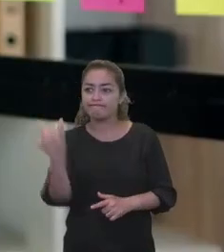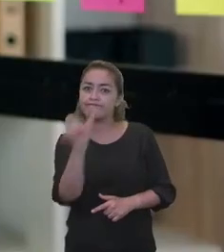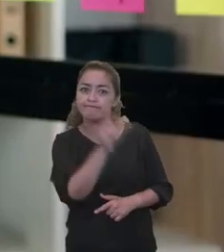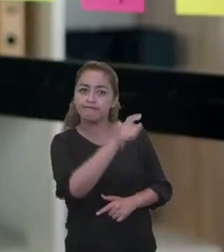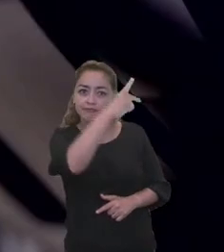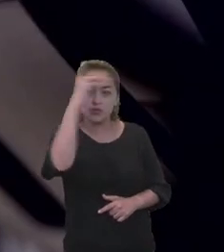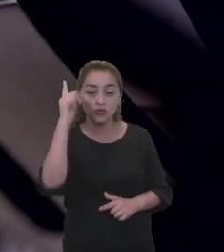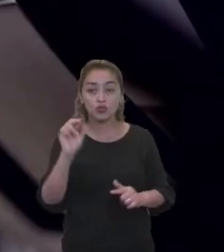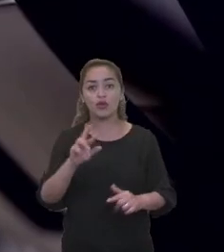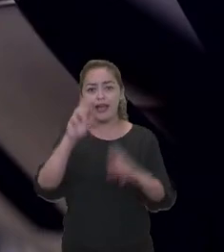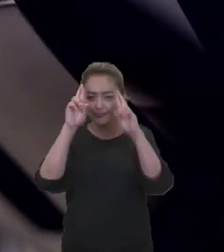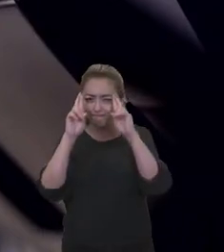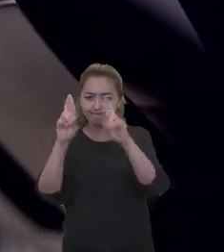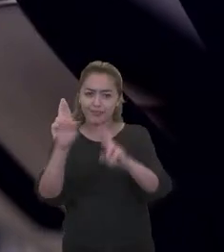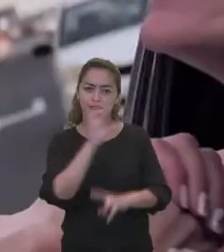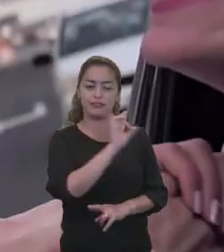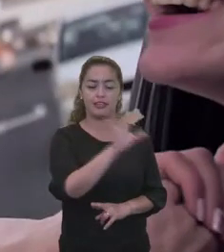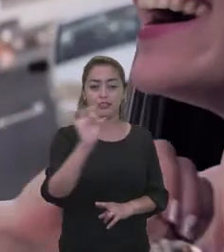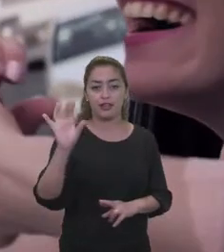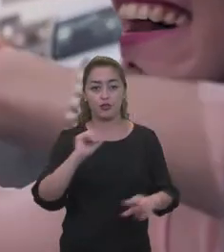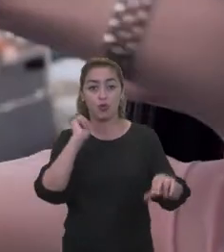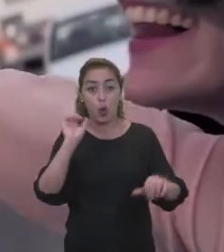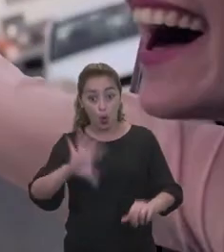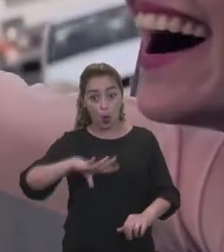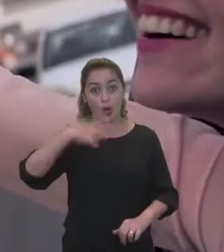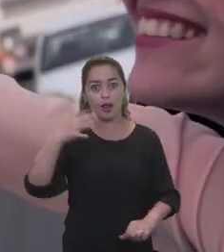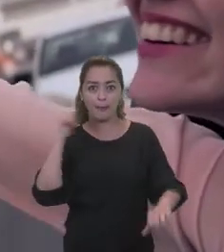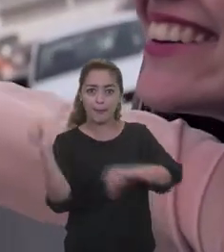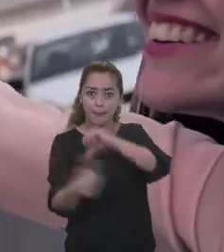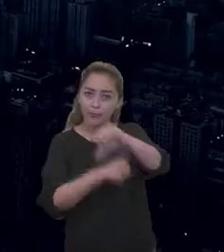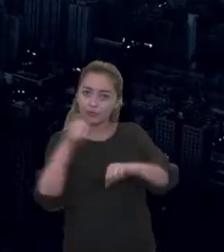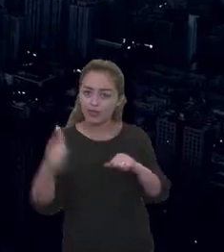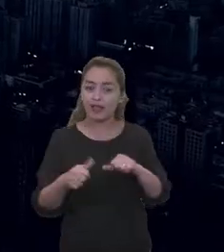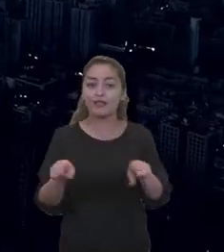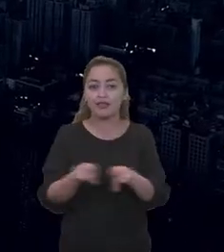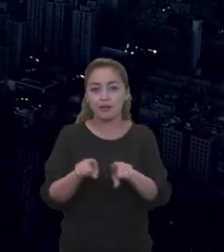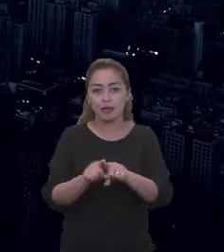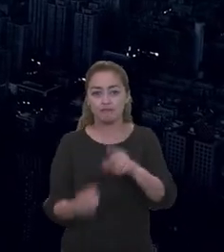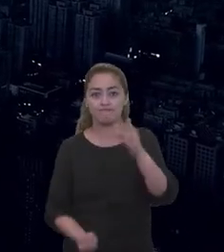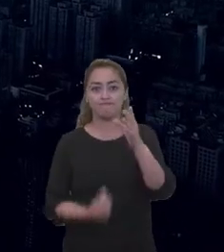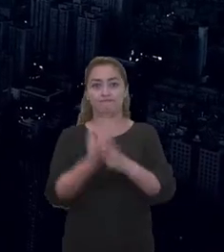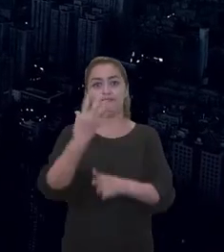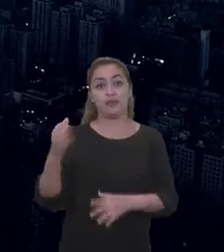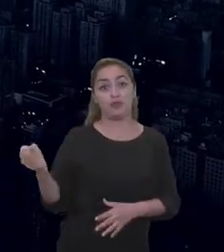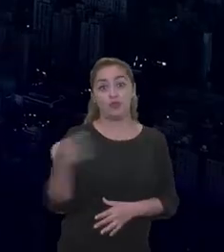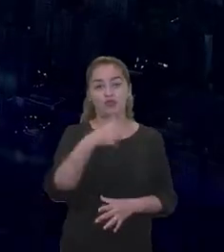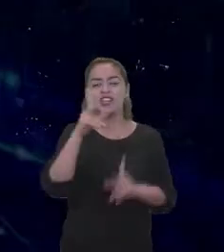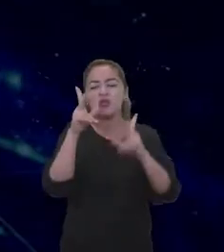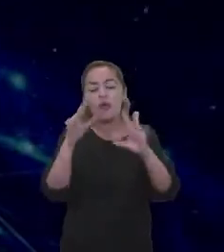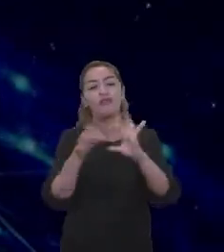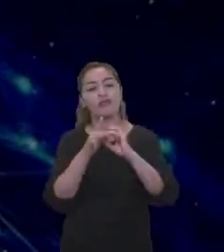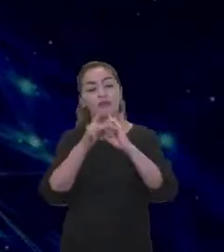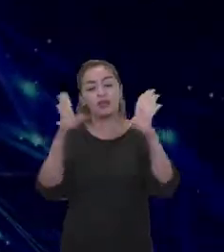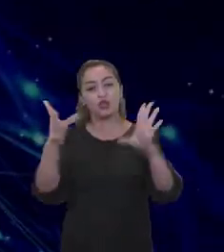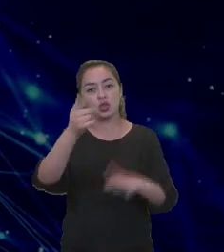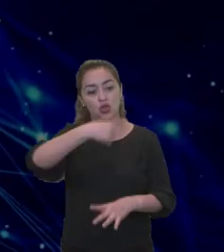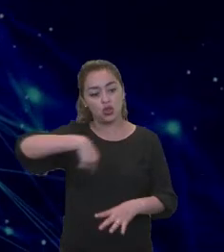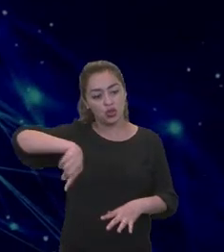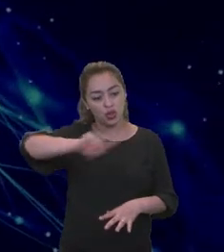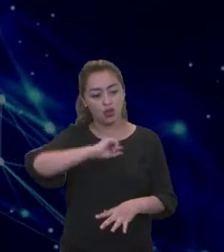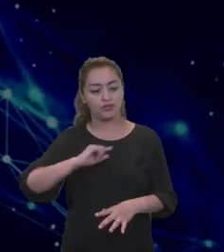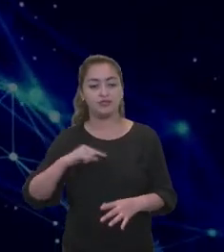with respect to people, with courage to innovate and change technology into